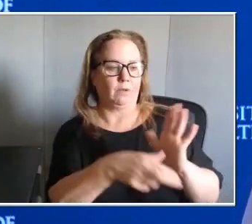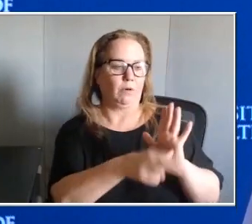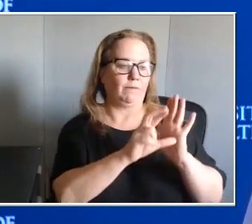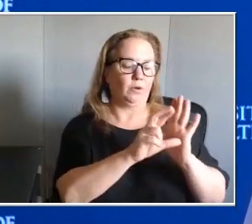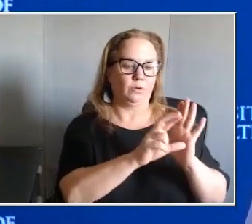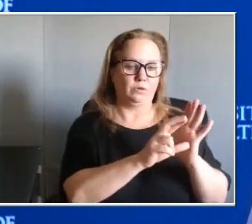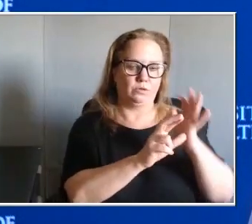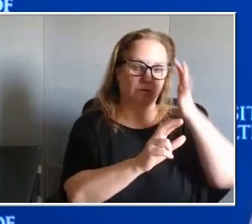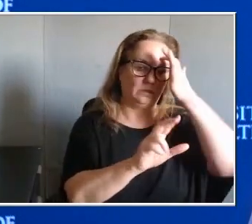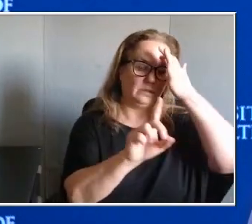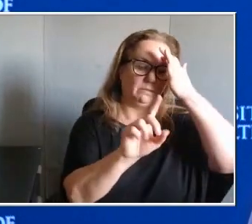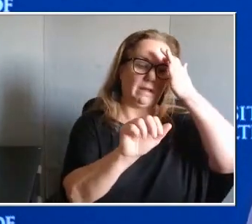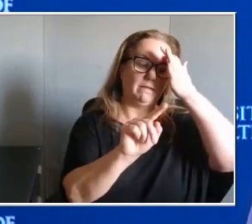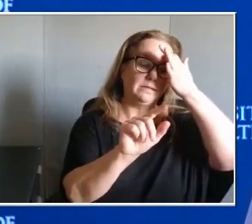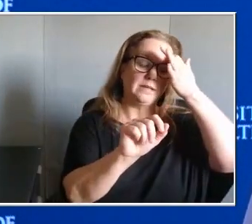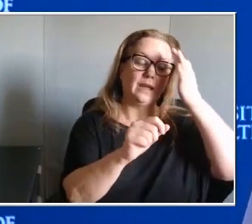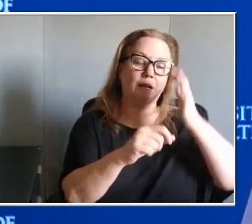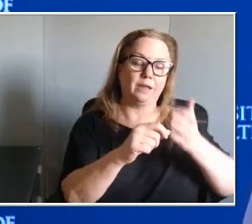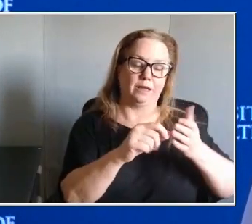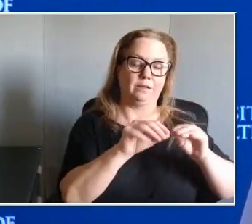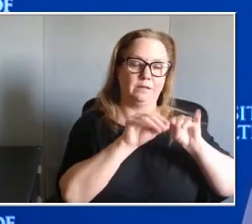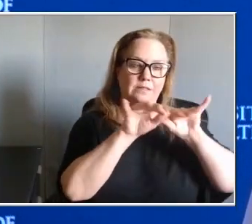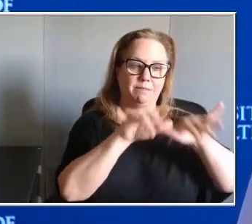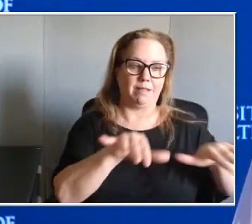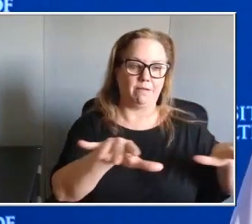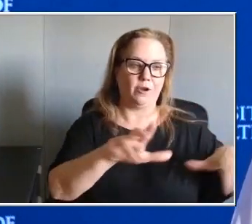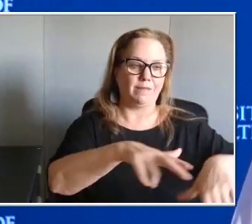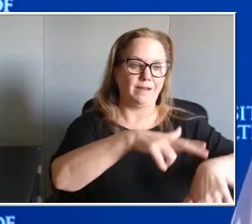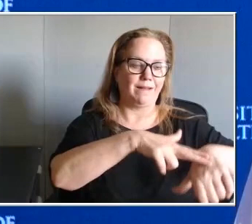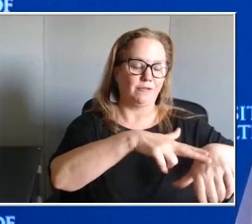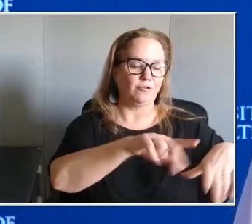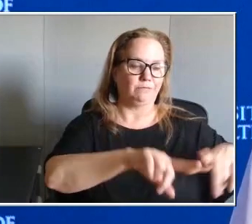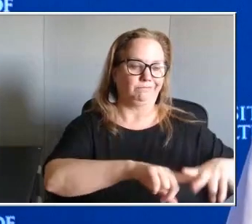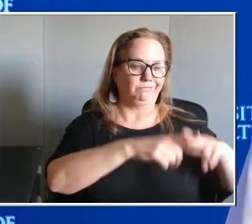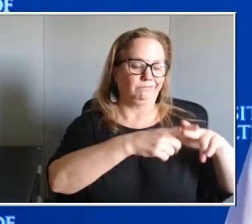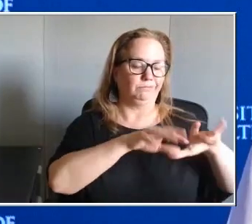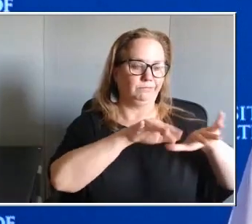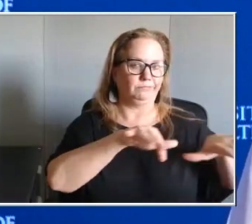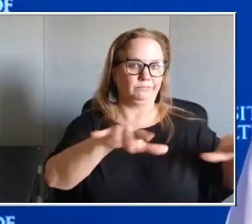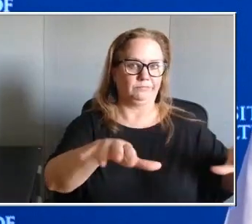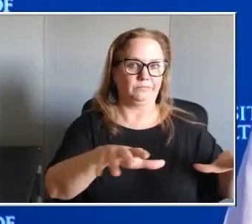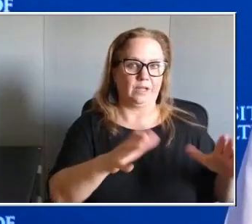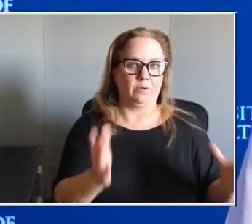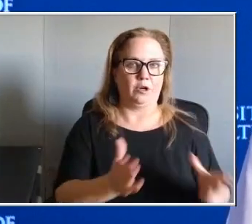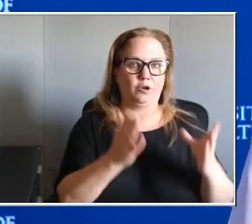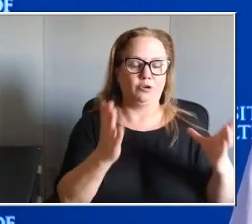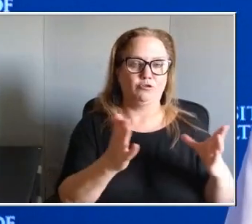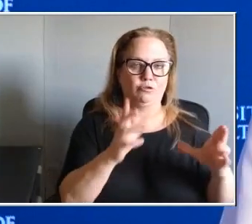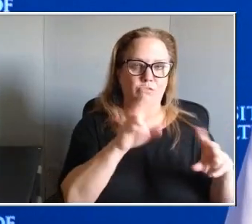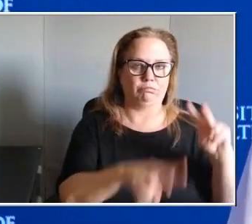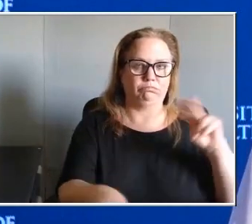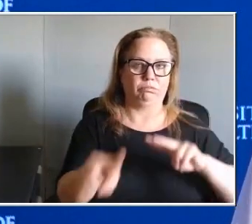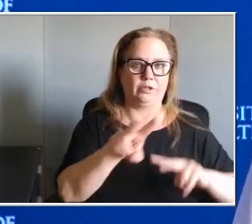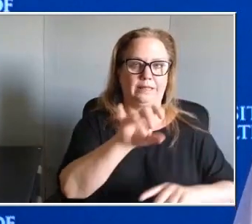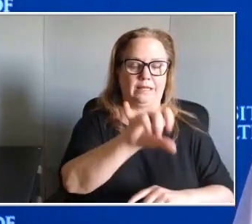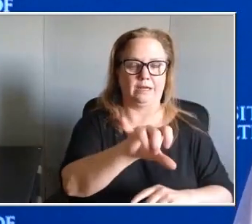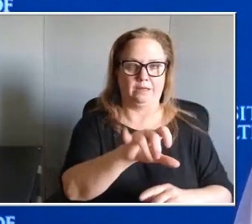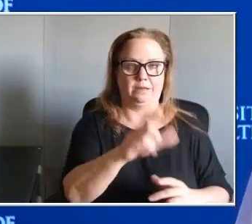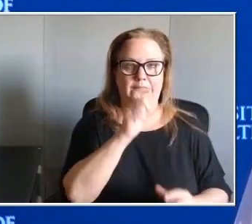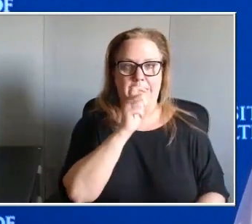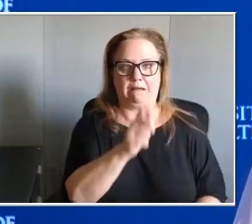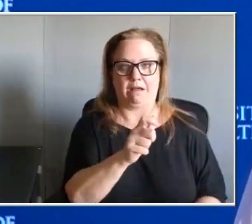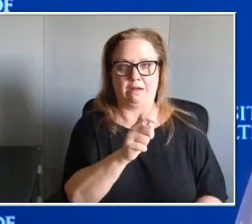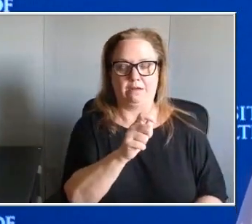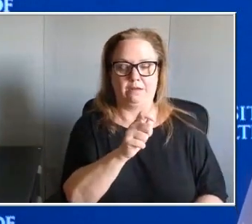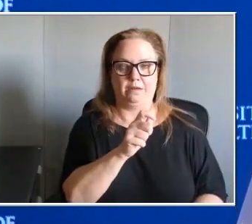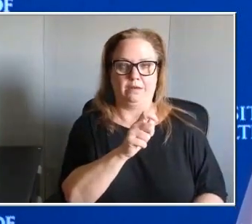about data to support the spillover events, the natural origin. I would encourage people to kind of go look at those rather than